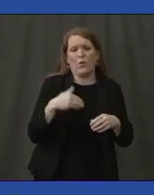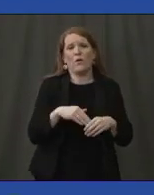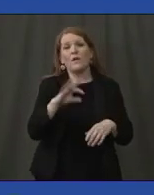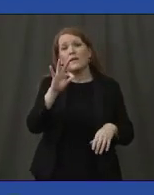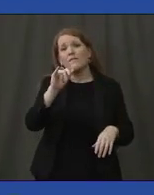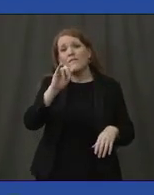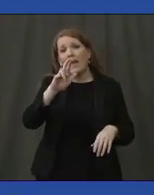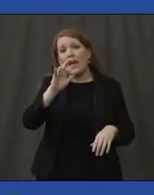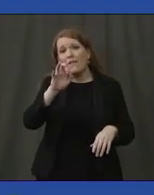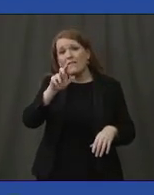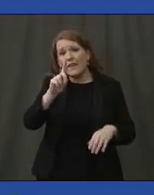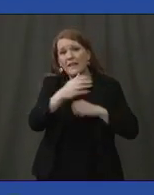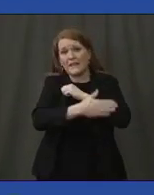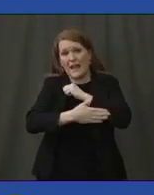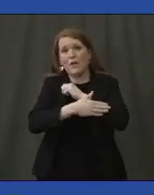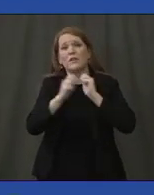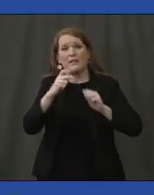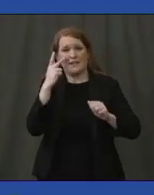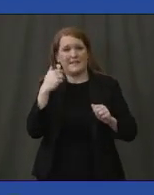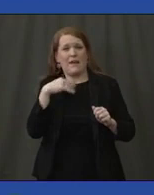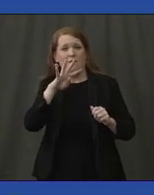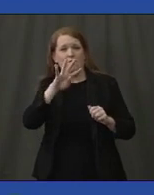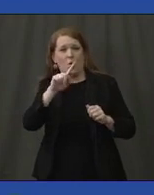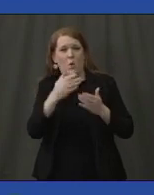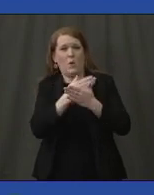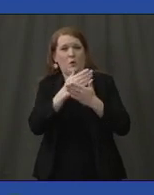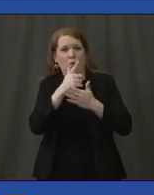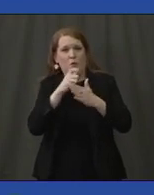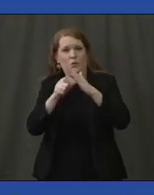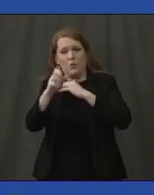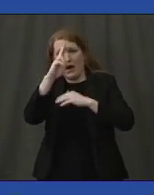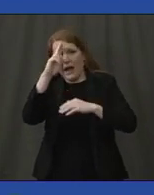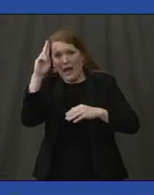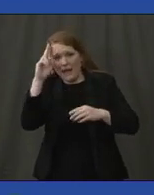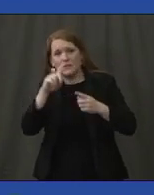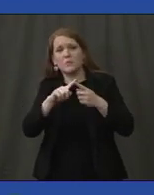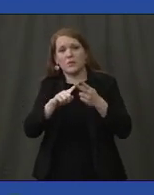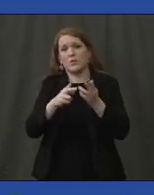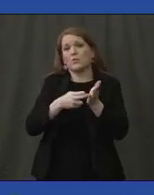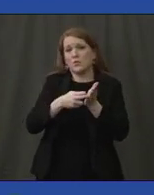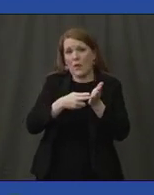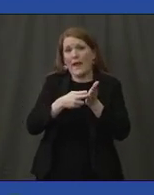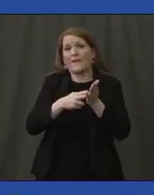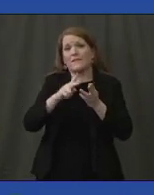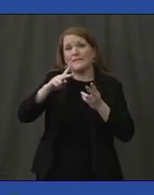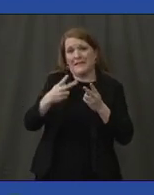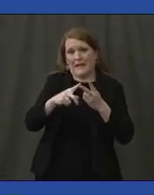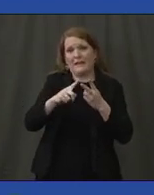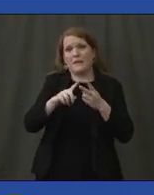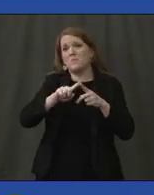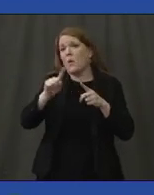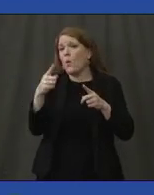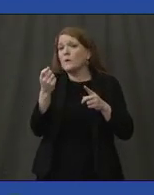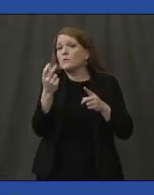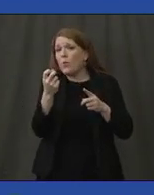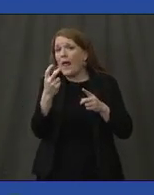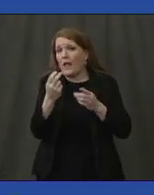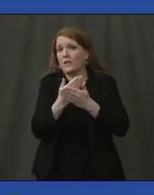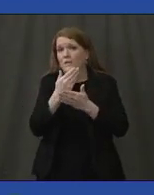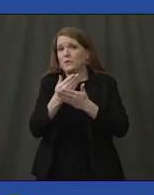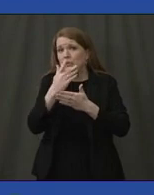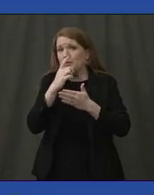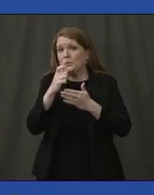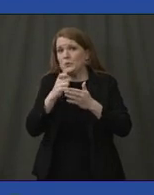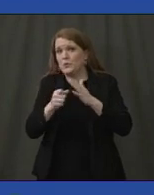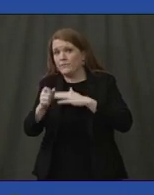41 additional hospitalizations. New Haven behind it, but only 12 more hospitalizations. So while their infection rate went up a